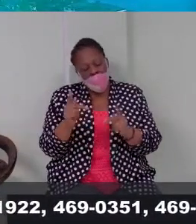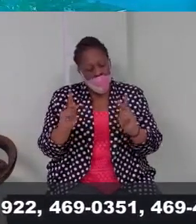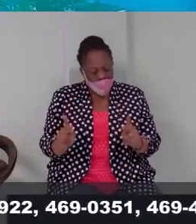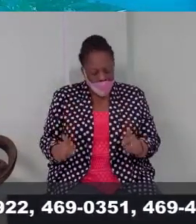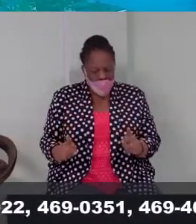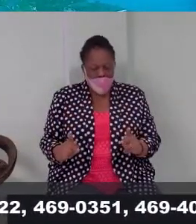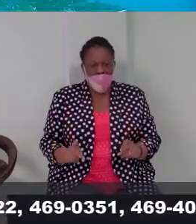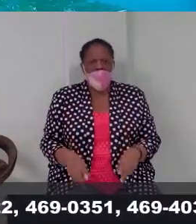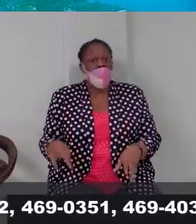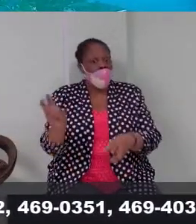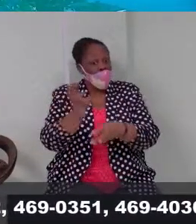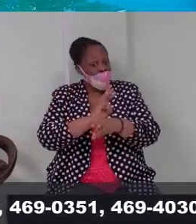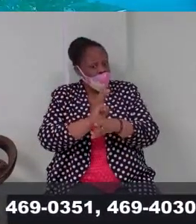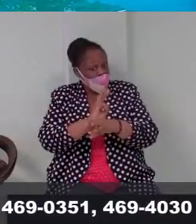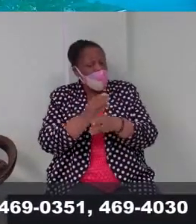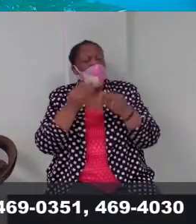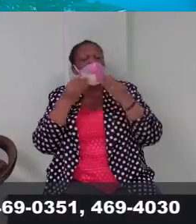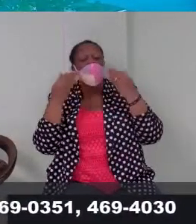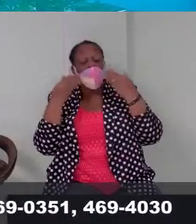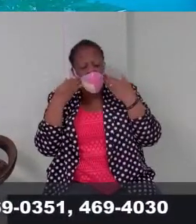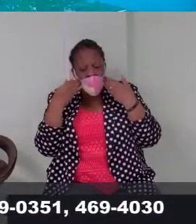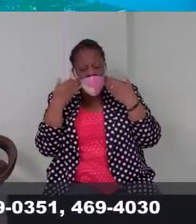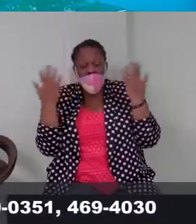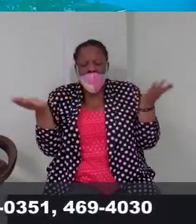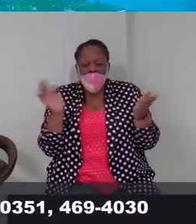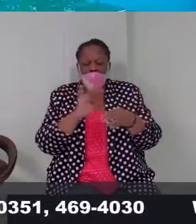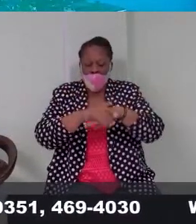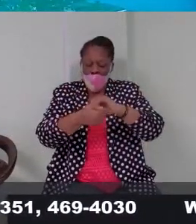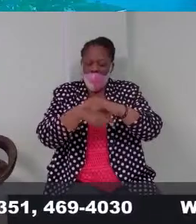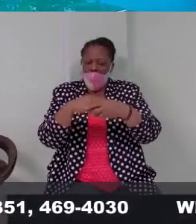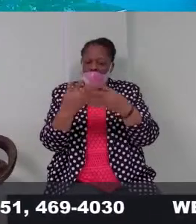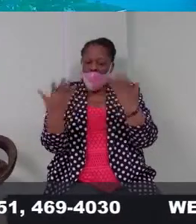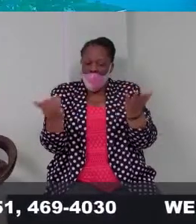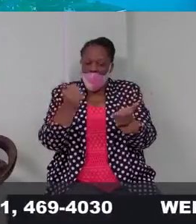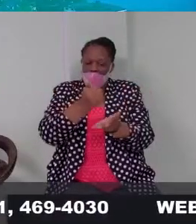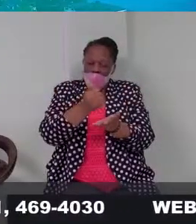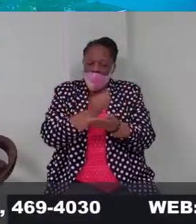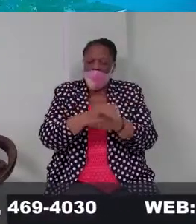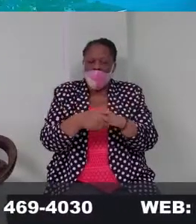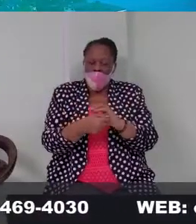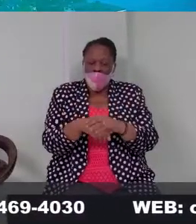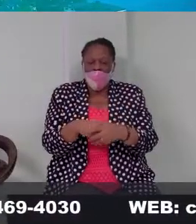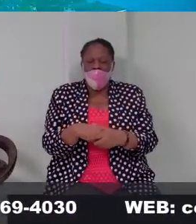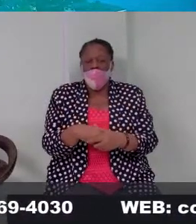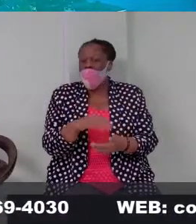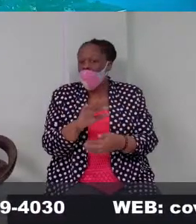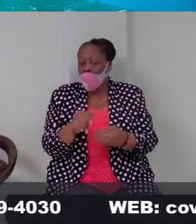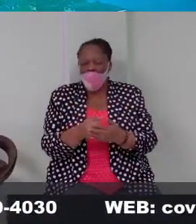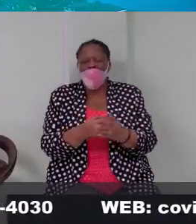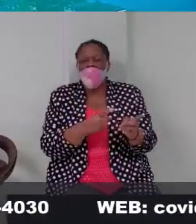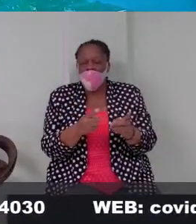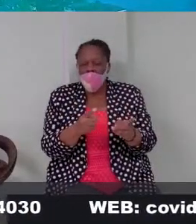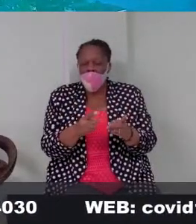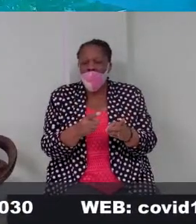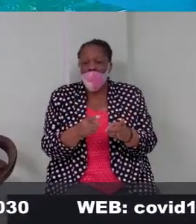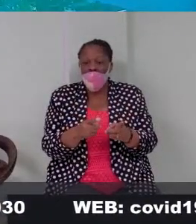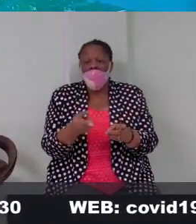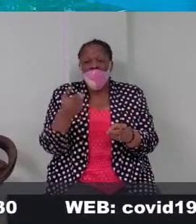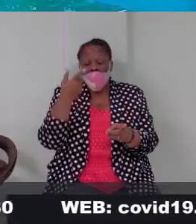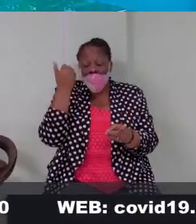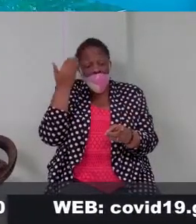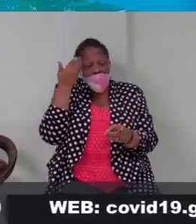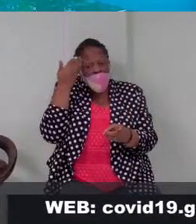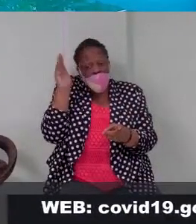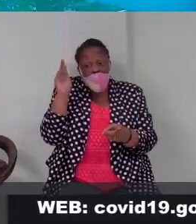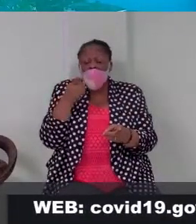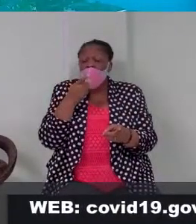public, and practice good hand hygiene and sanitization habits. These are the things that would keep you